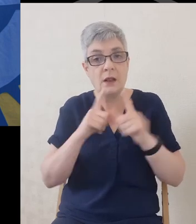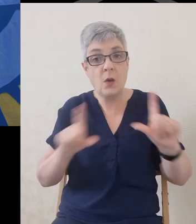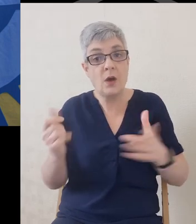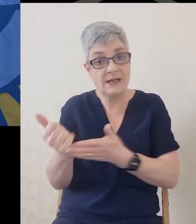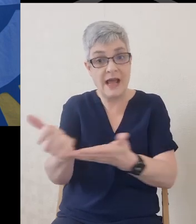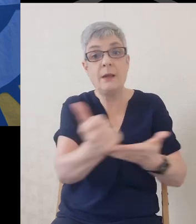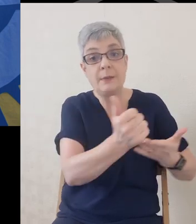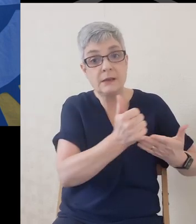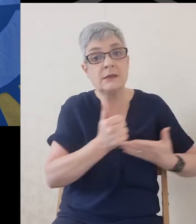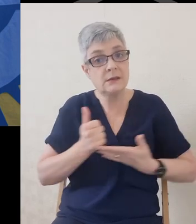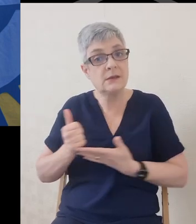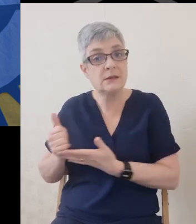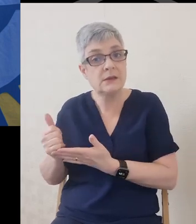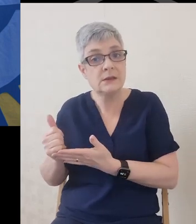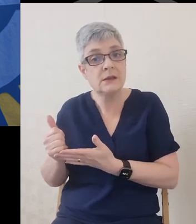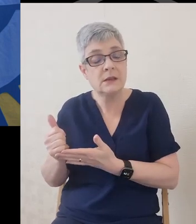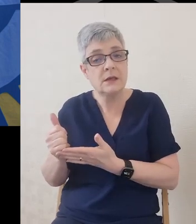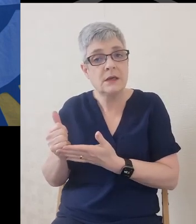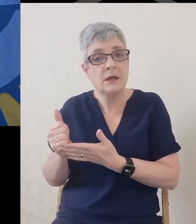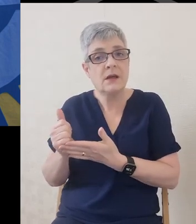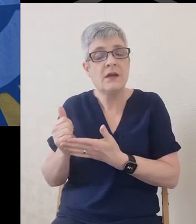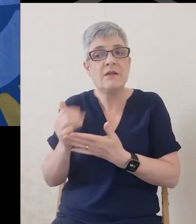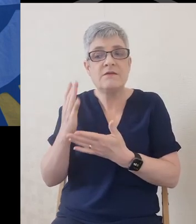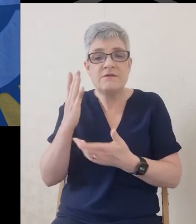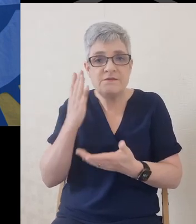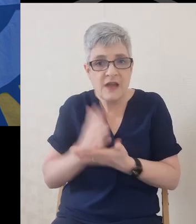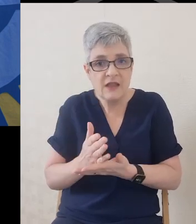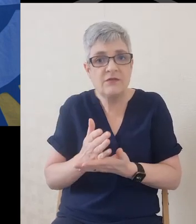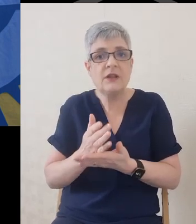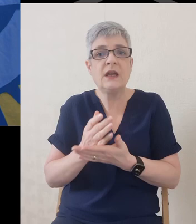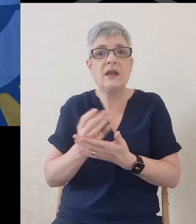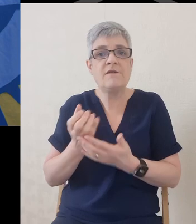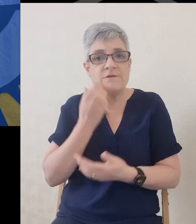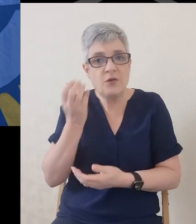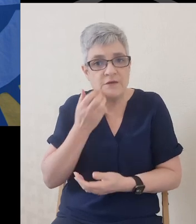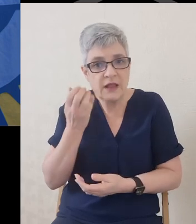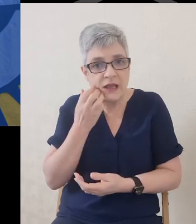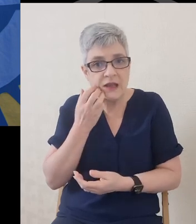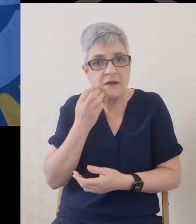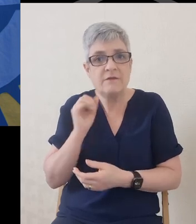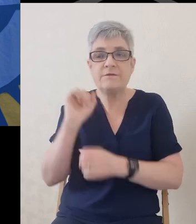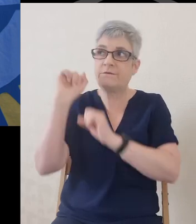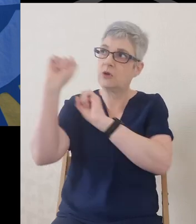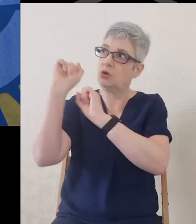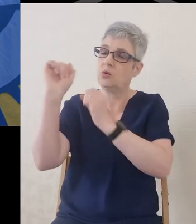Lord, help us to do that faithfully and fruitfully to your glory.